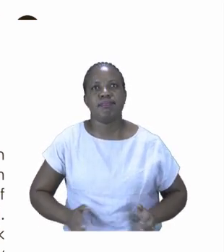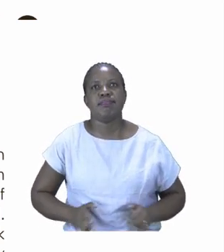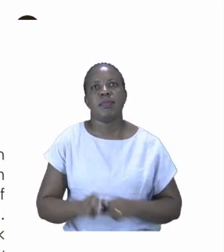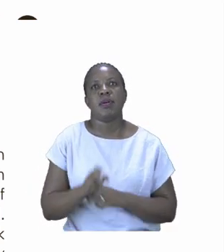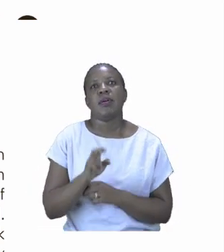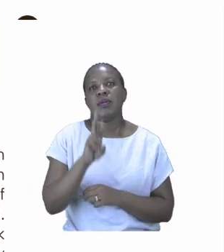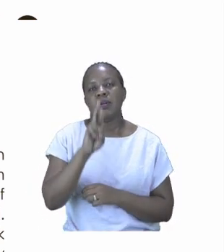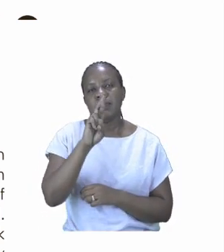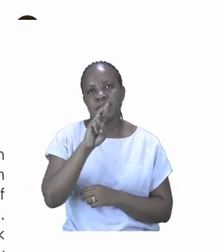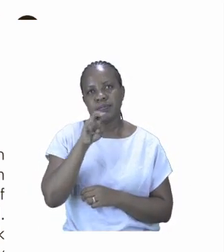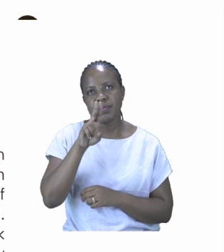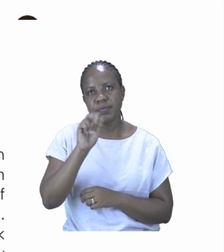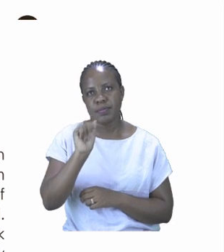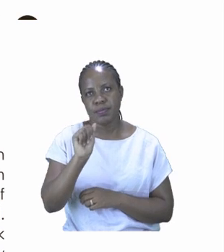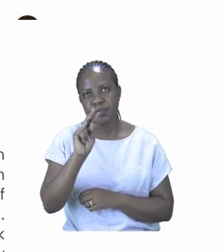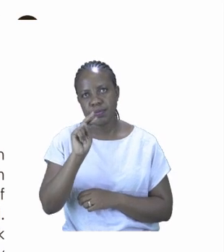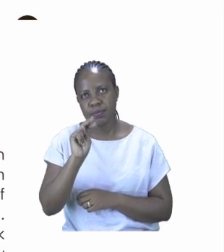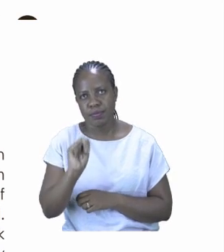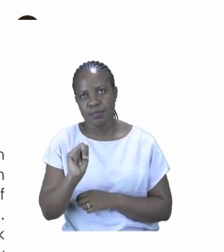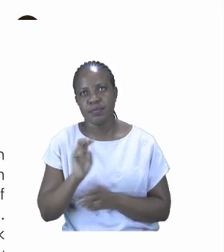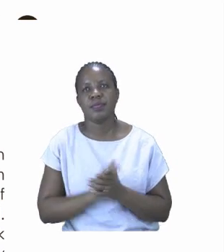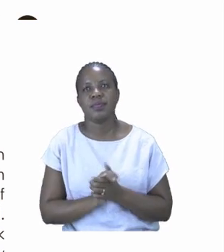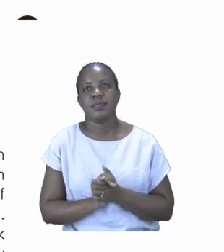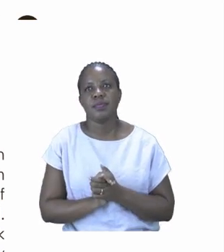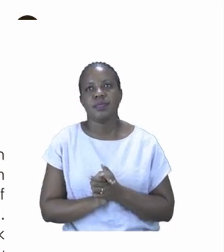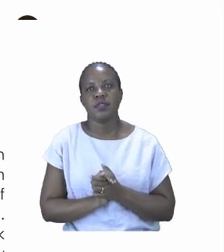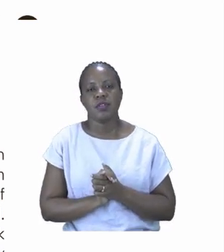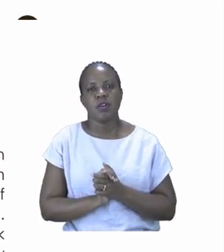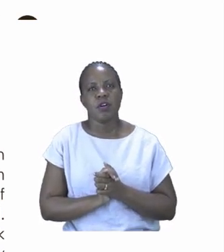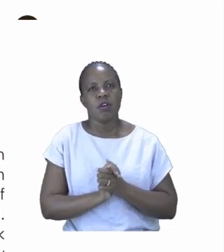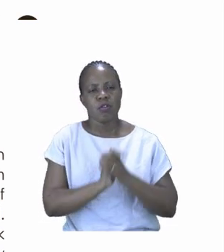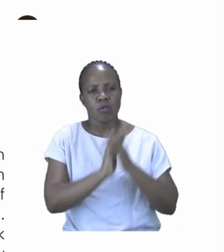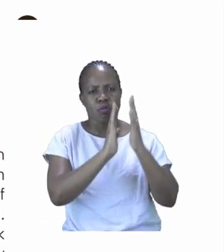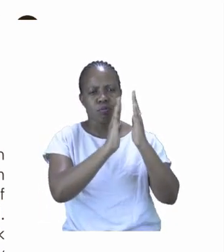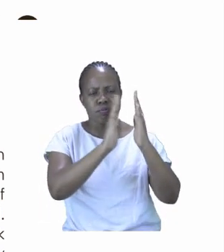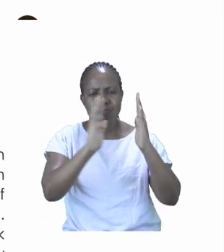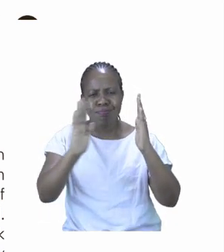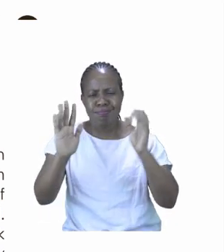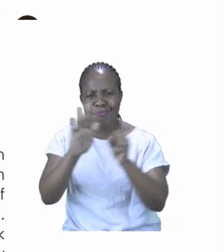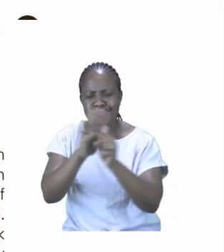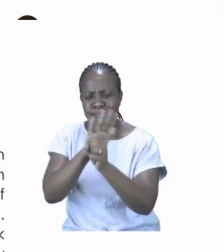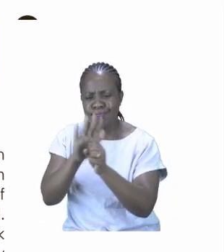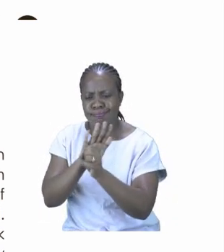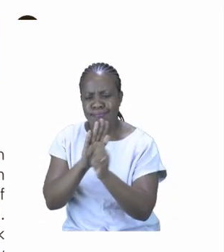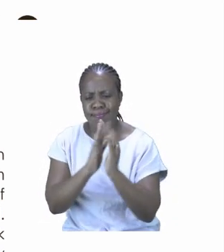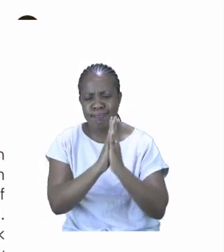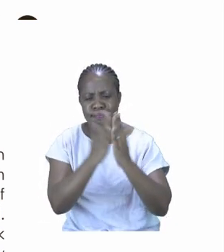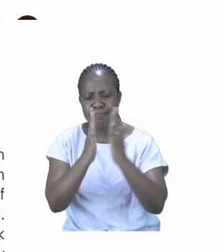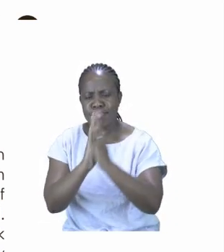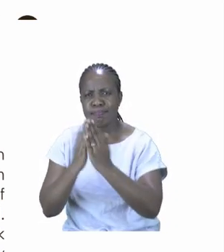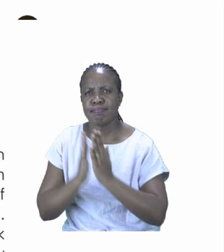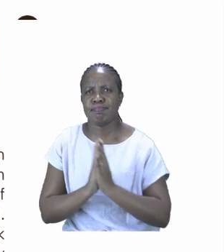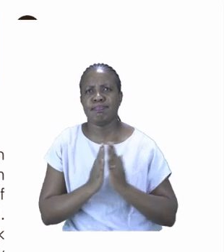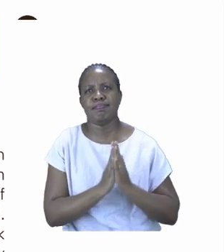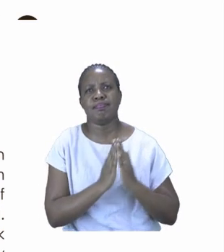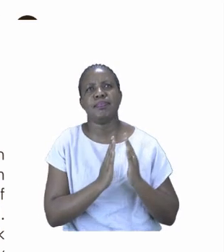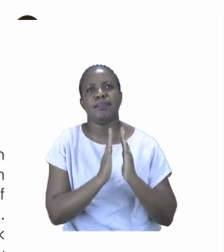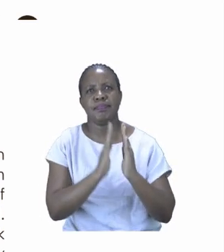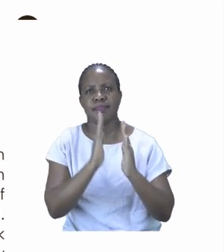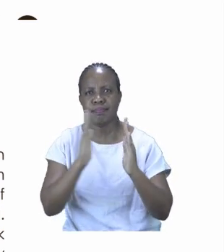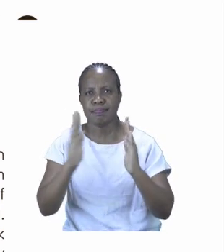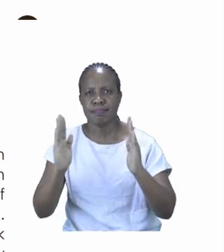The shelves were full of books. The librarian showed